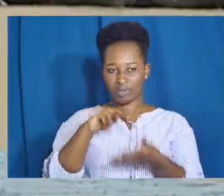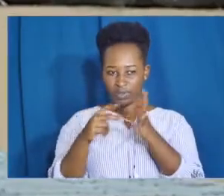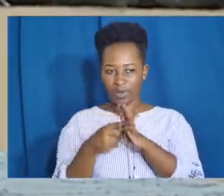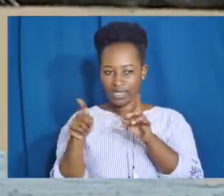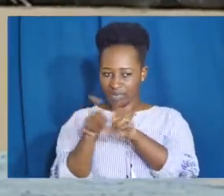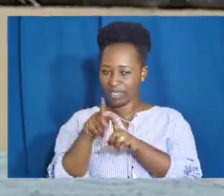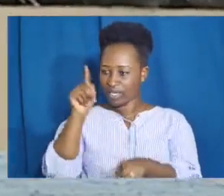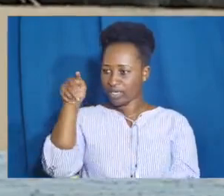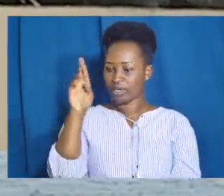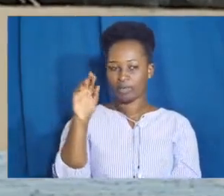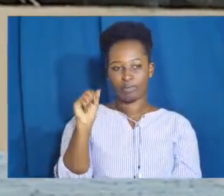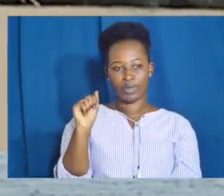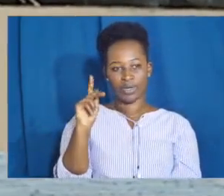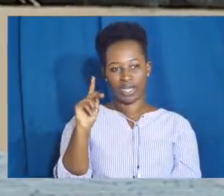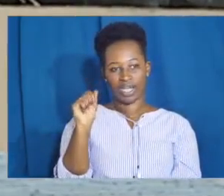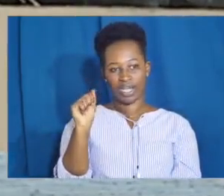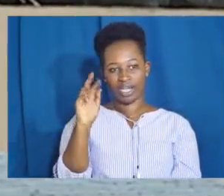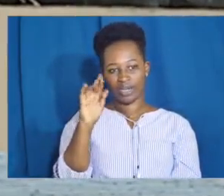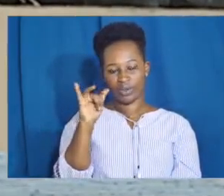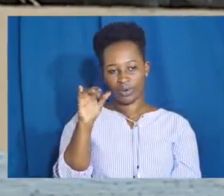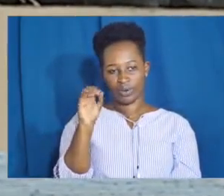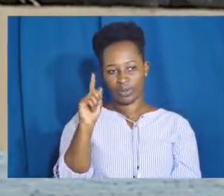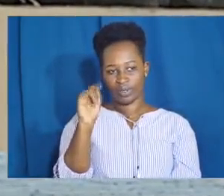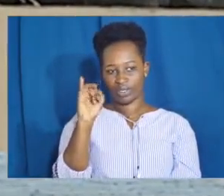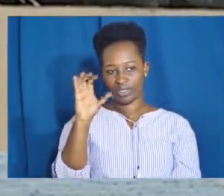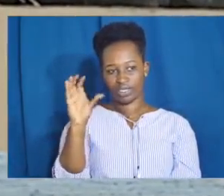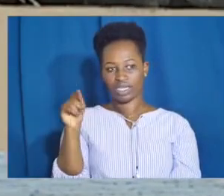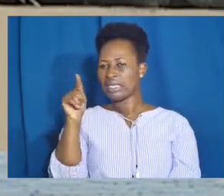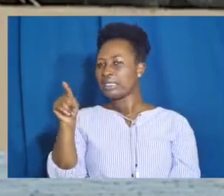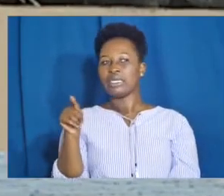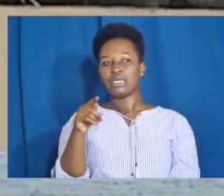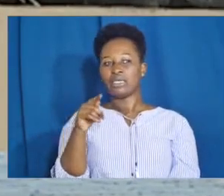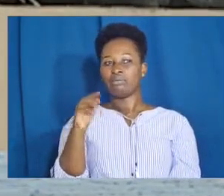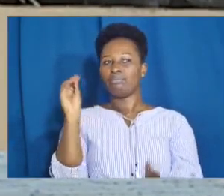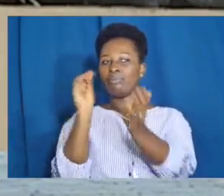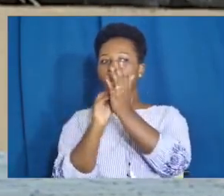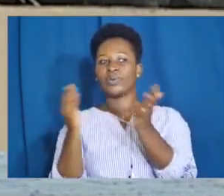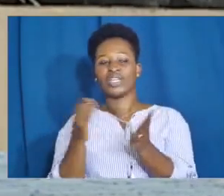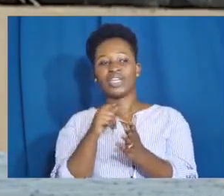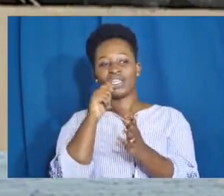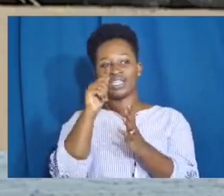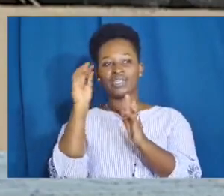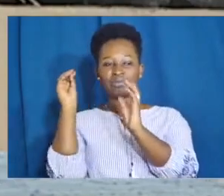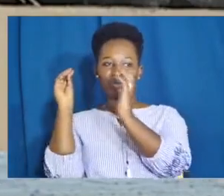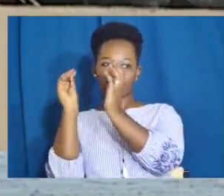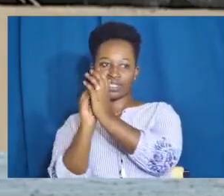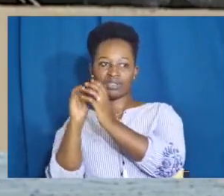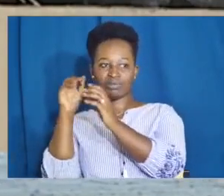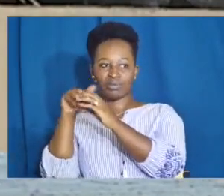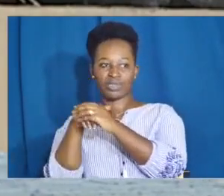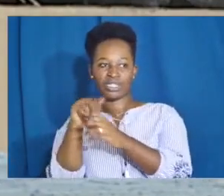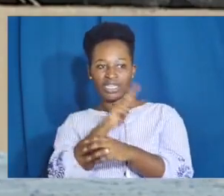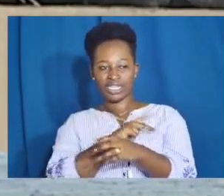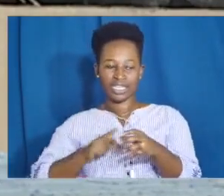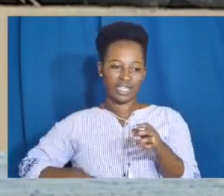prokaryotic. Students, where can you classify cyanobacteria? This one belongs to the